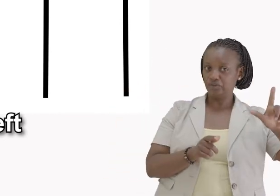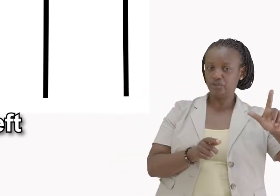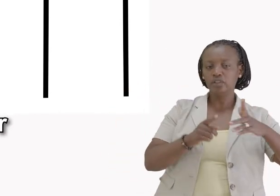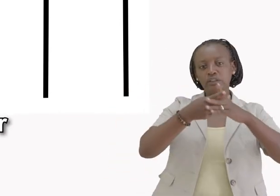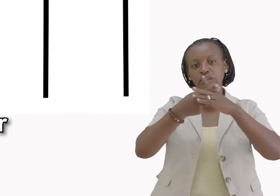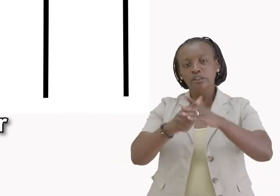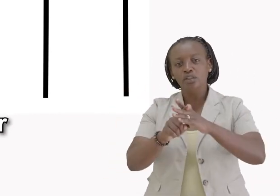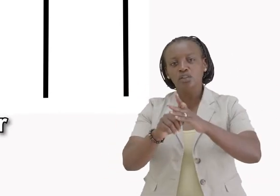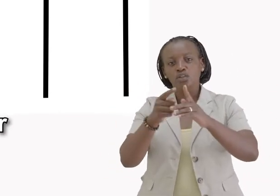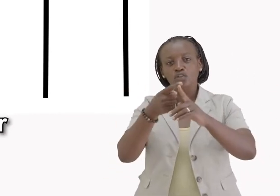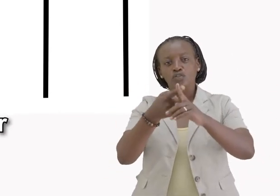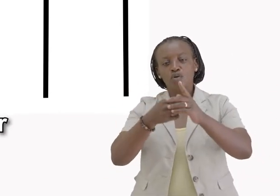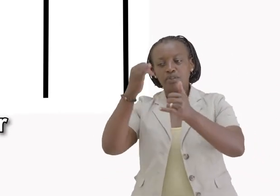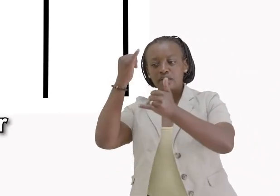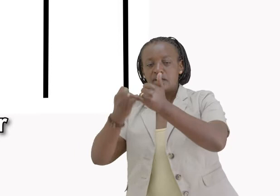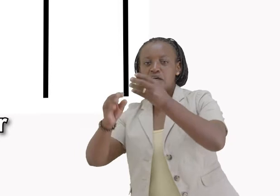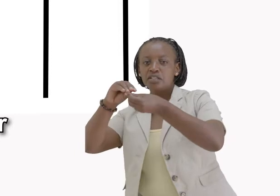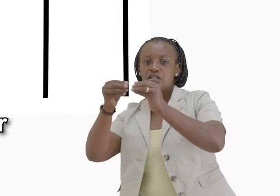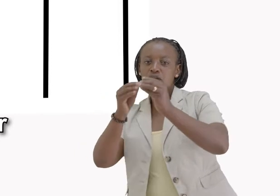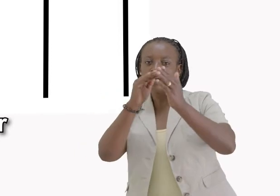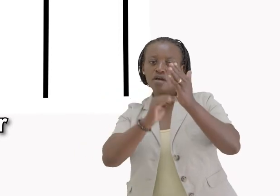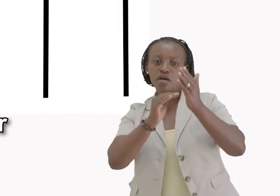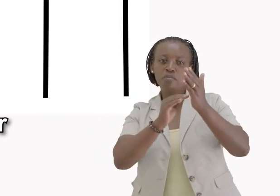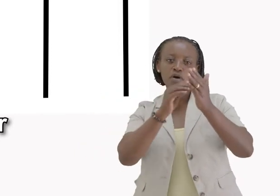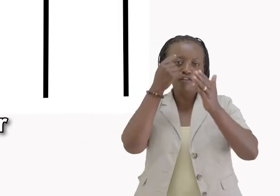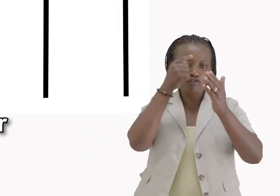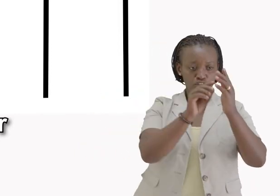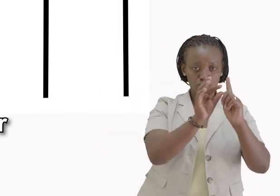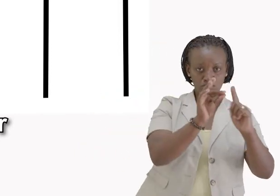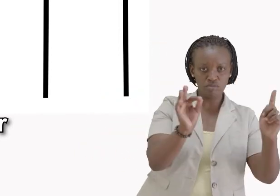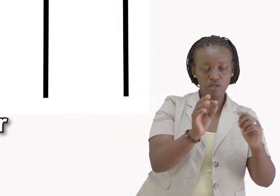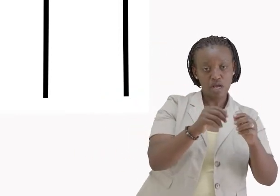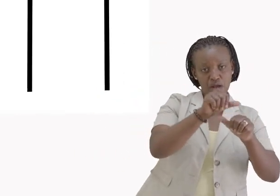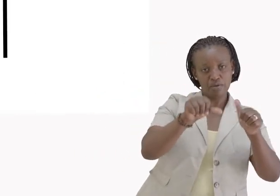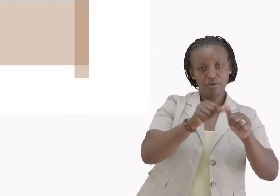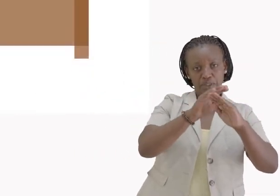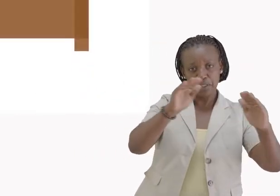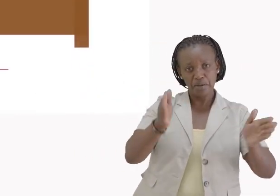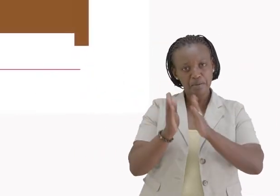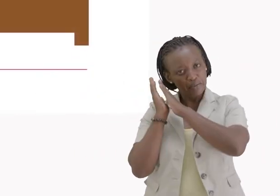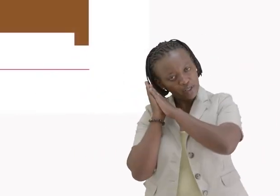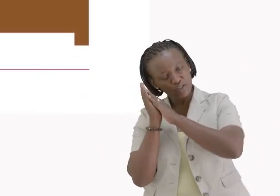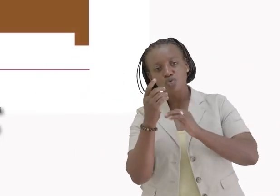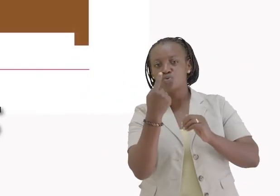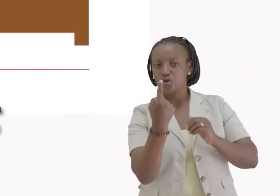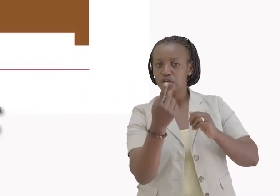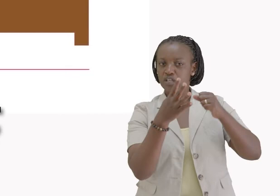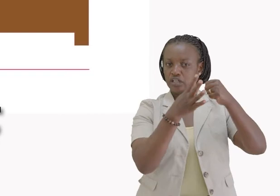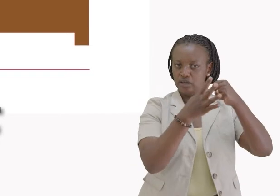left, starting from the last number under the given unit. The length of our bed